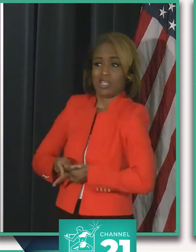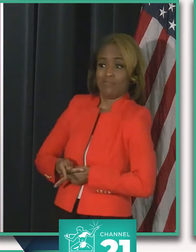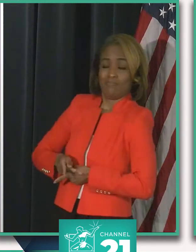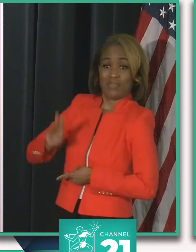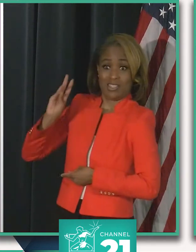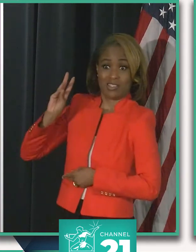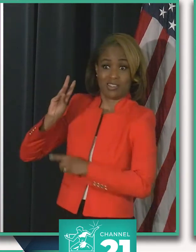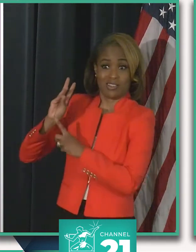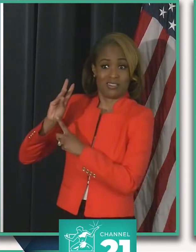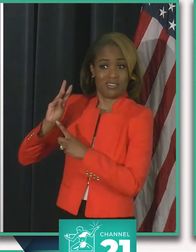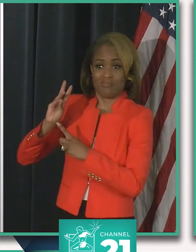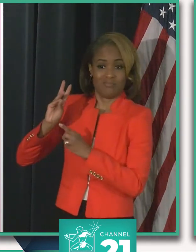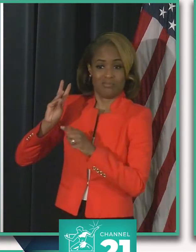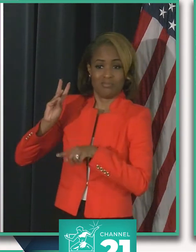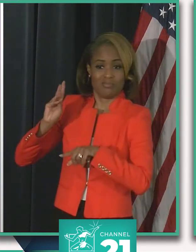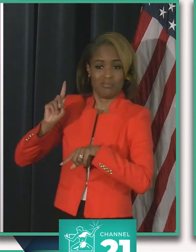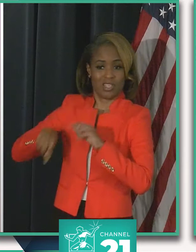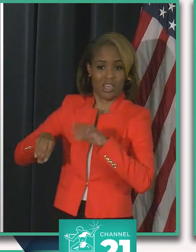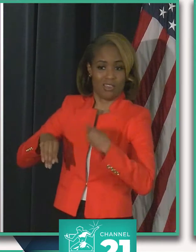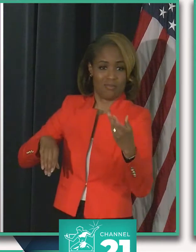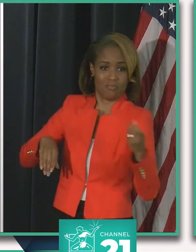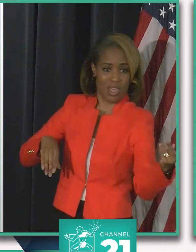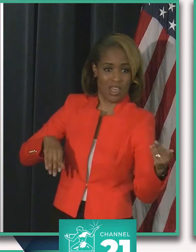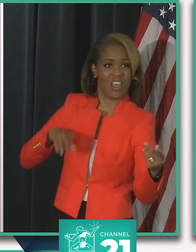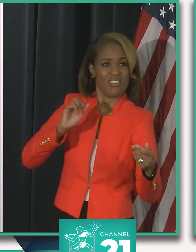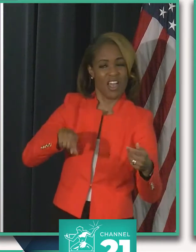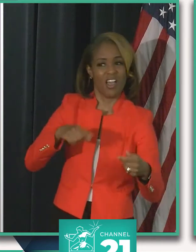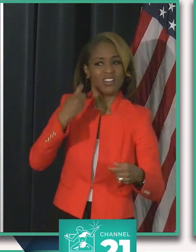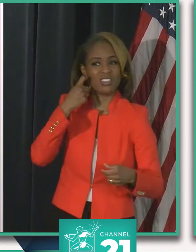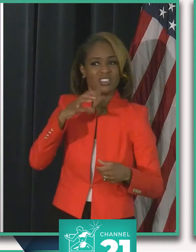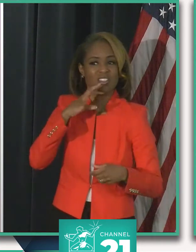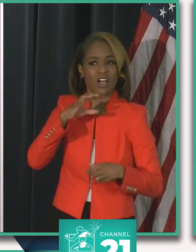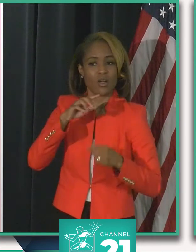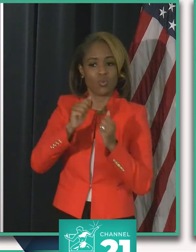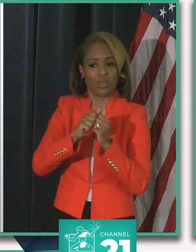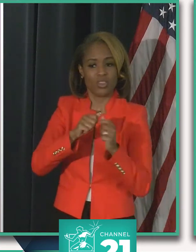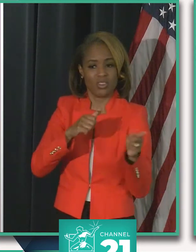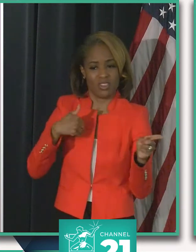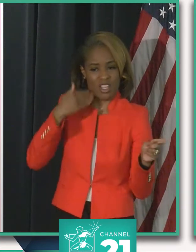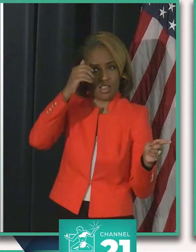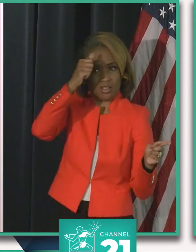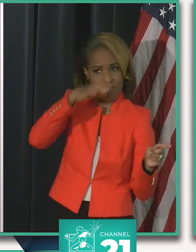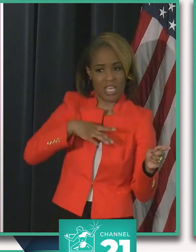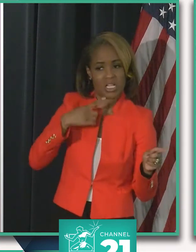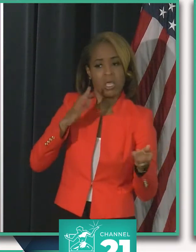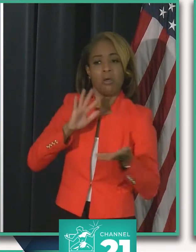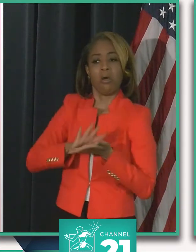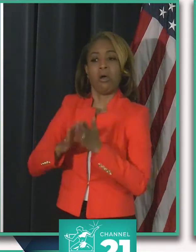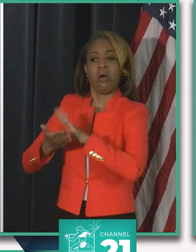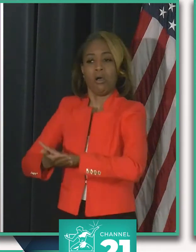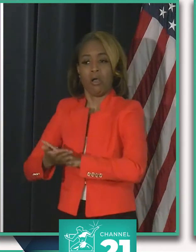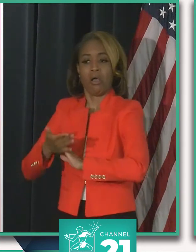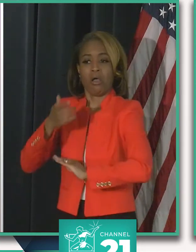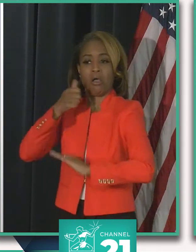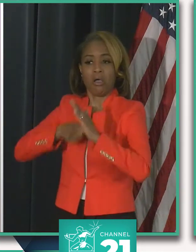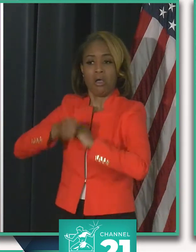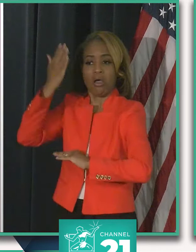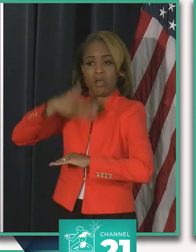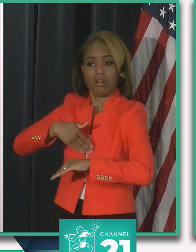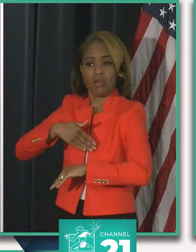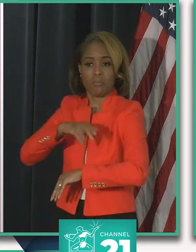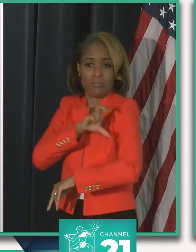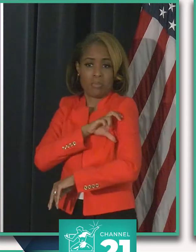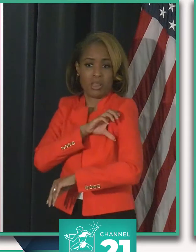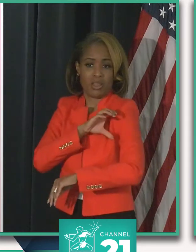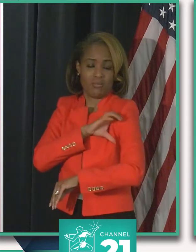20. Those are the cars I was talking about with the young man about converting them into undercover police cars. So